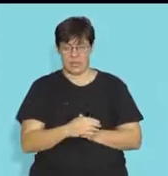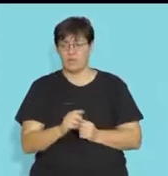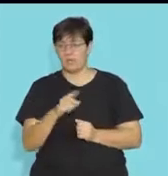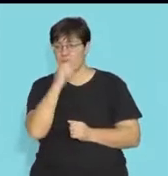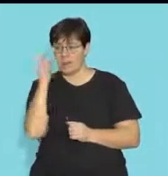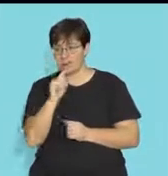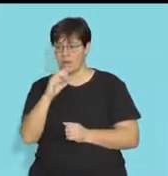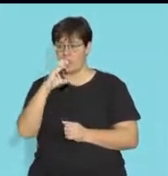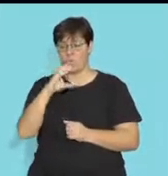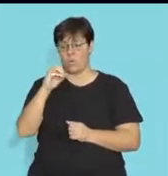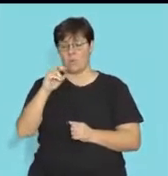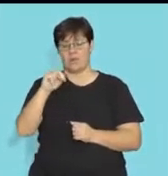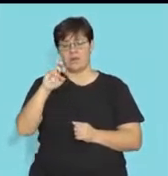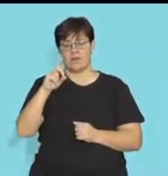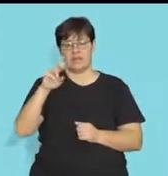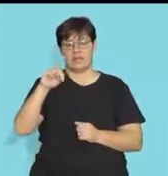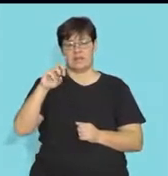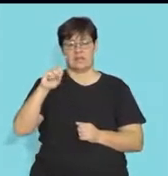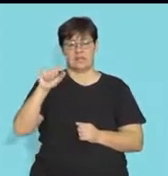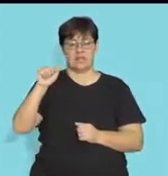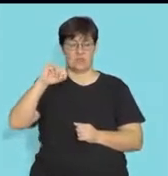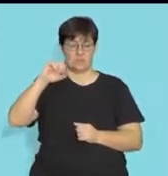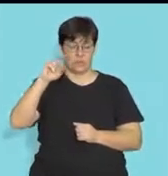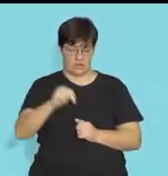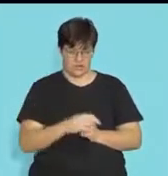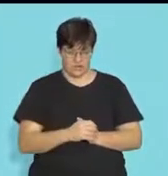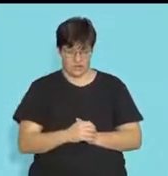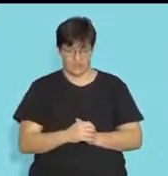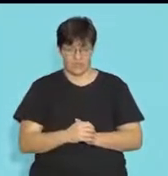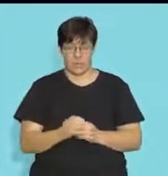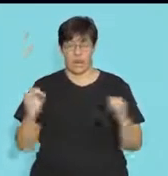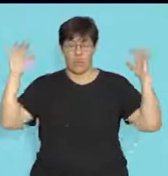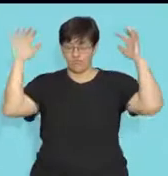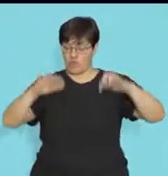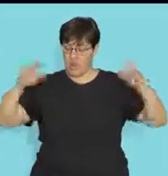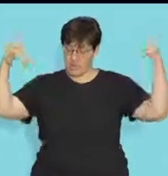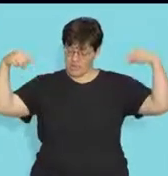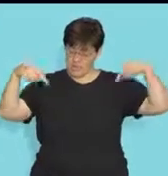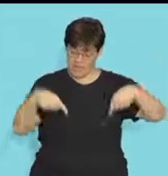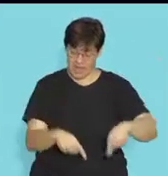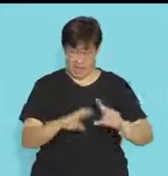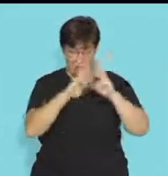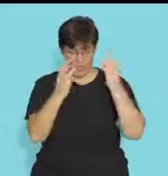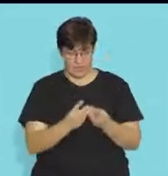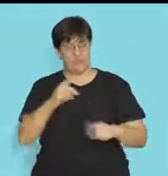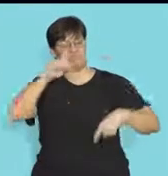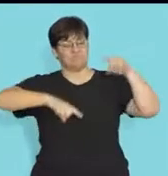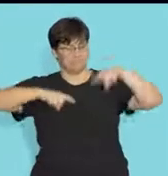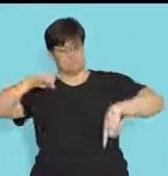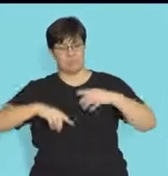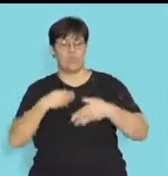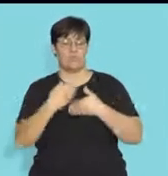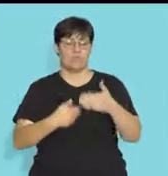we refer to as is called condensation. When the water falls back onto the surface of the Earth, we see